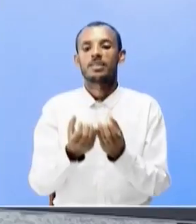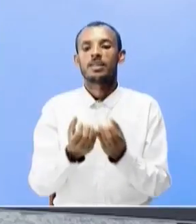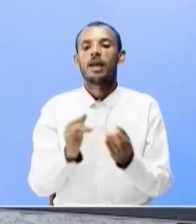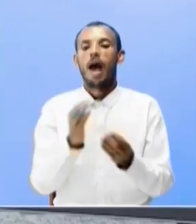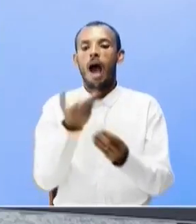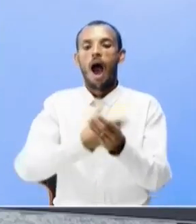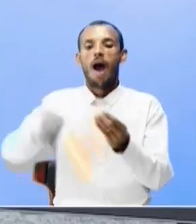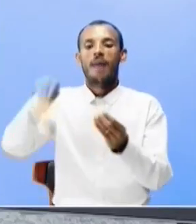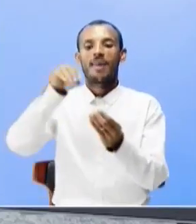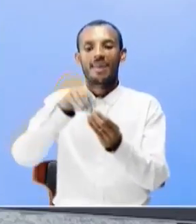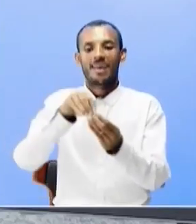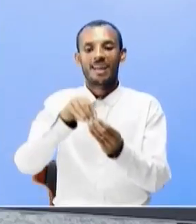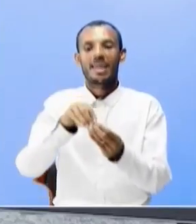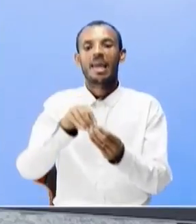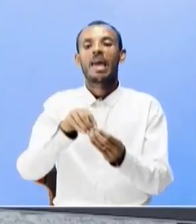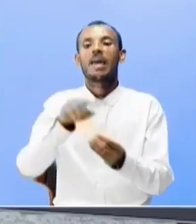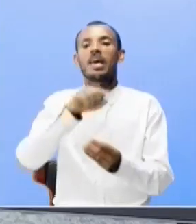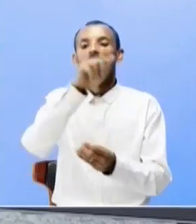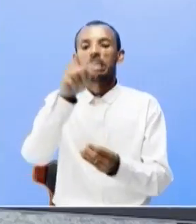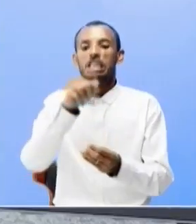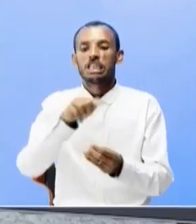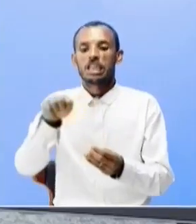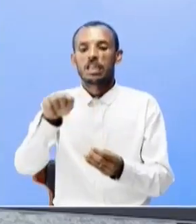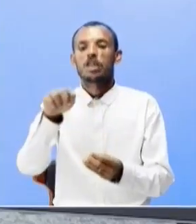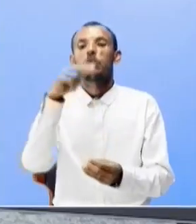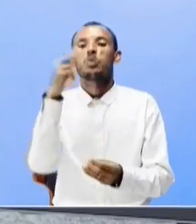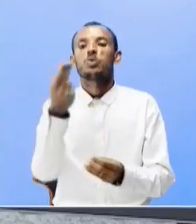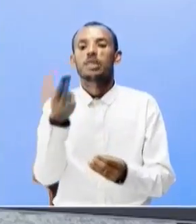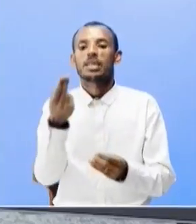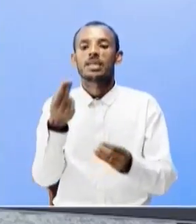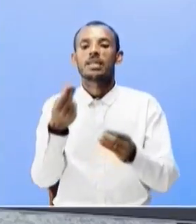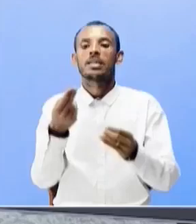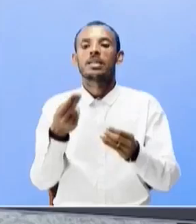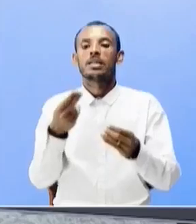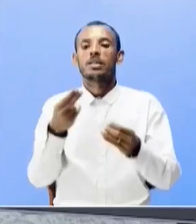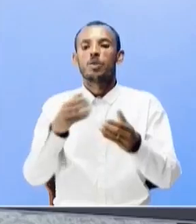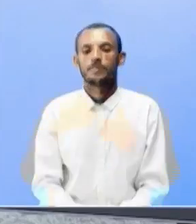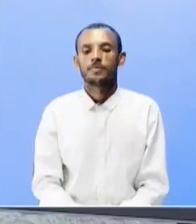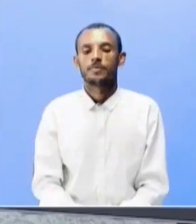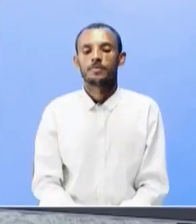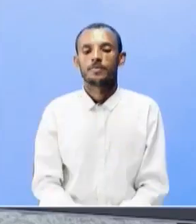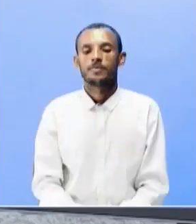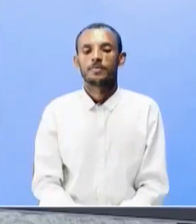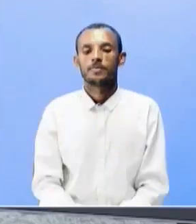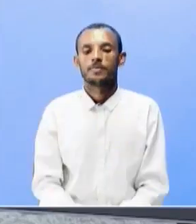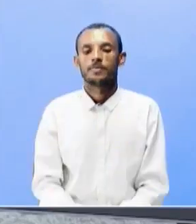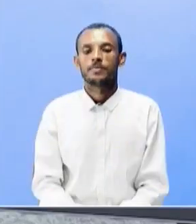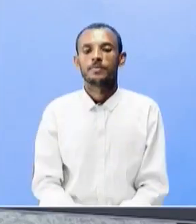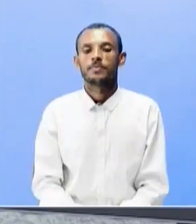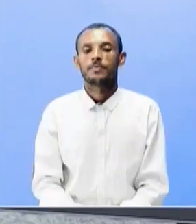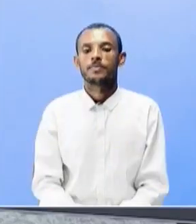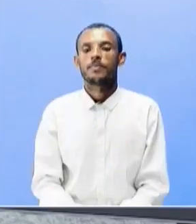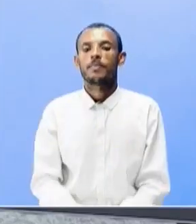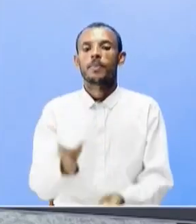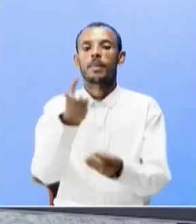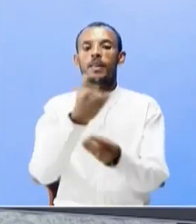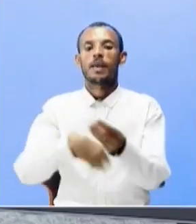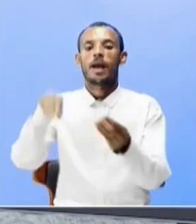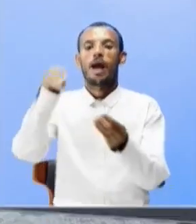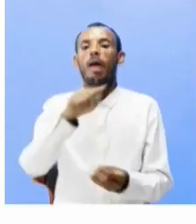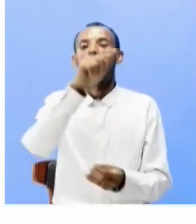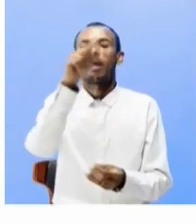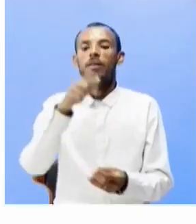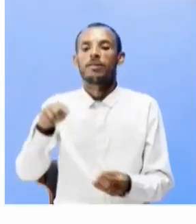adding integers without using a number line. Let's proceed to that. Okay, addition of